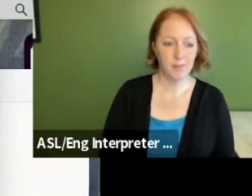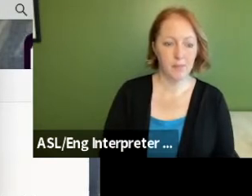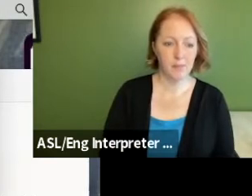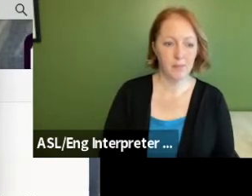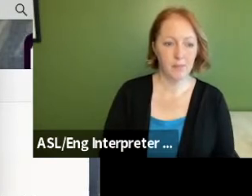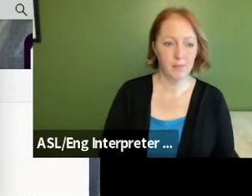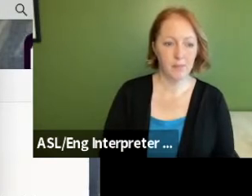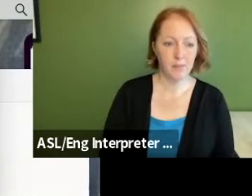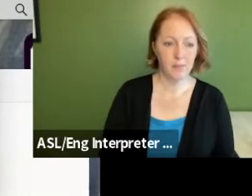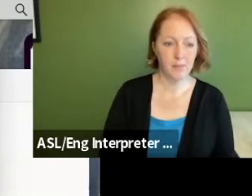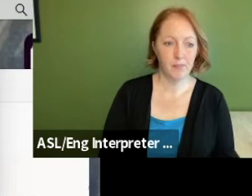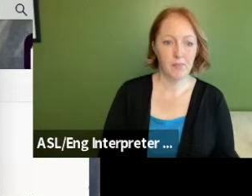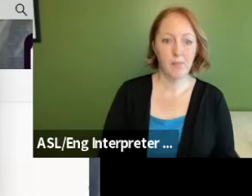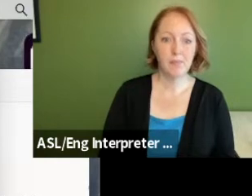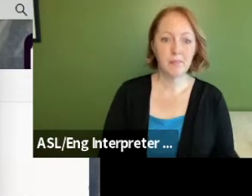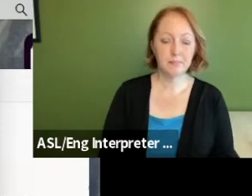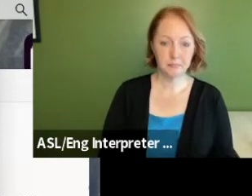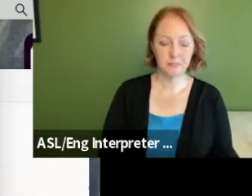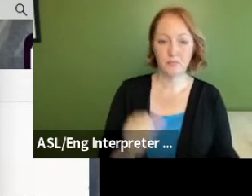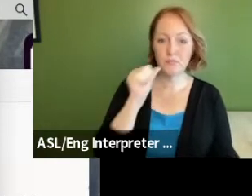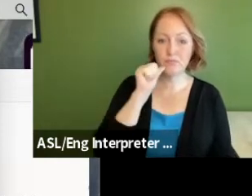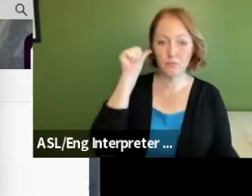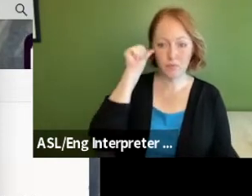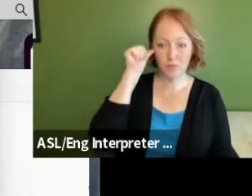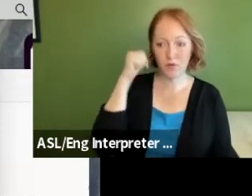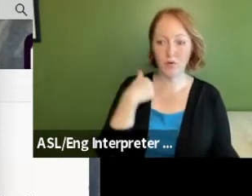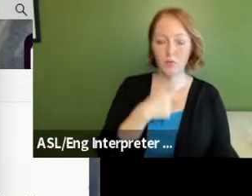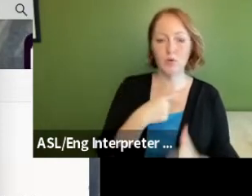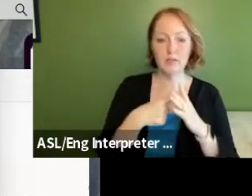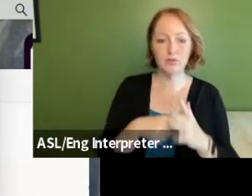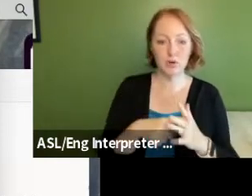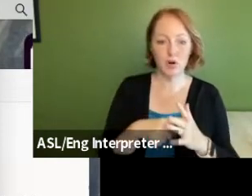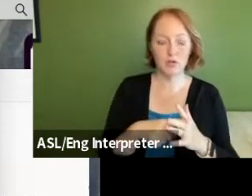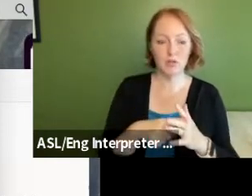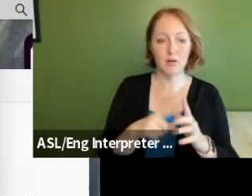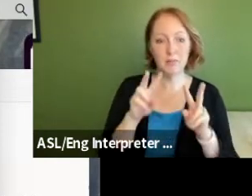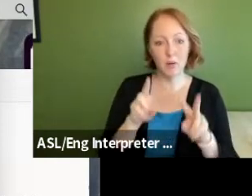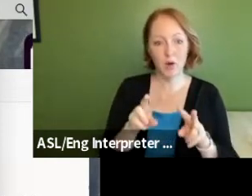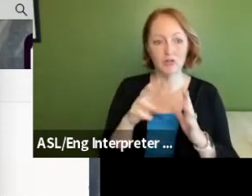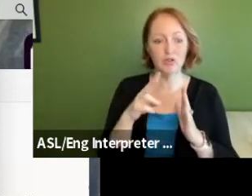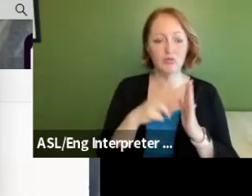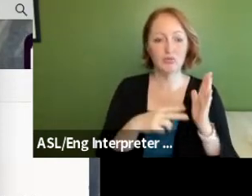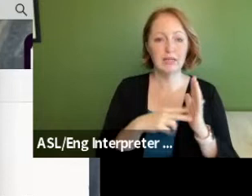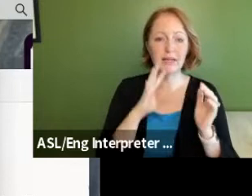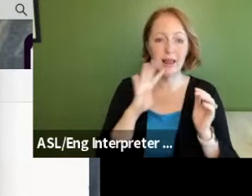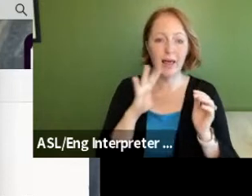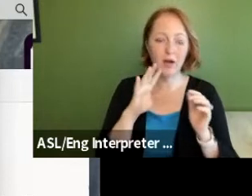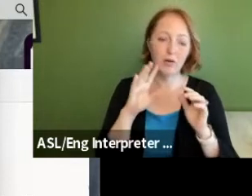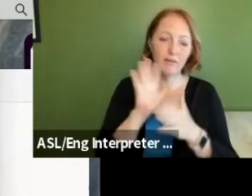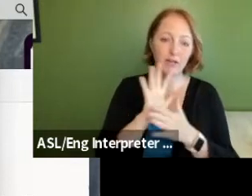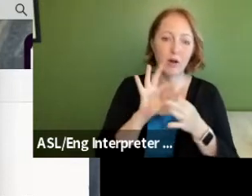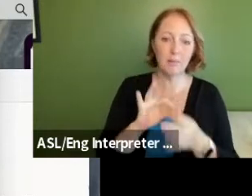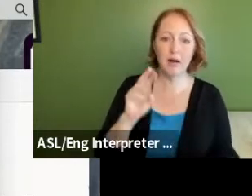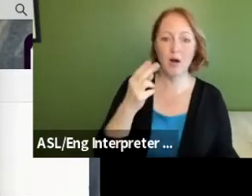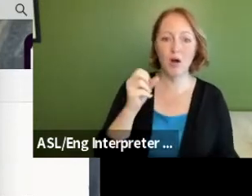So I'll put this here. So yesterday we started off by watching a read aloud video about Harvey Milk,